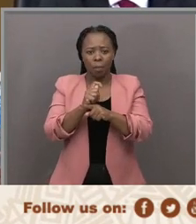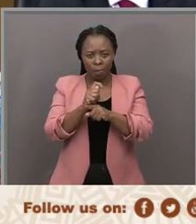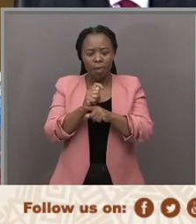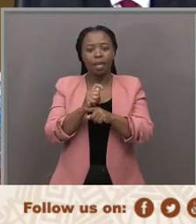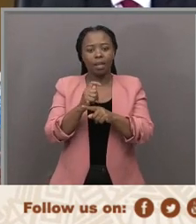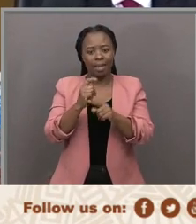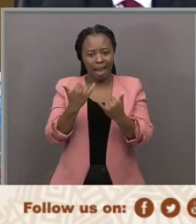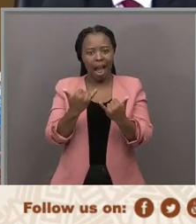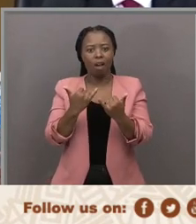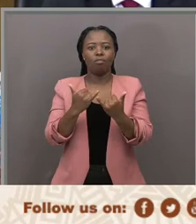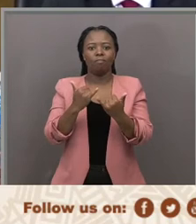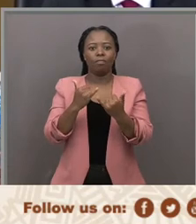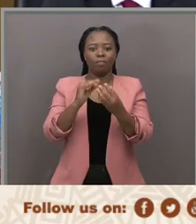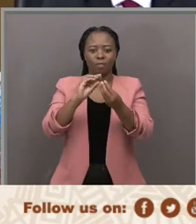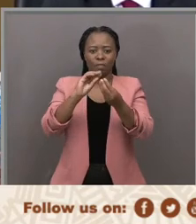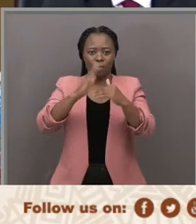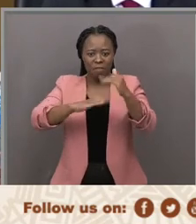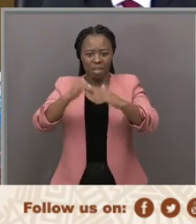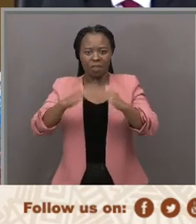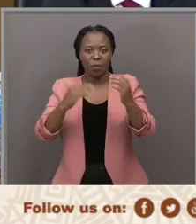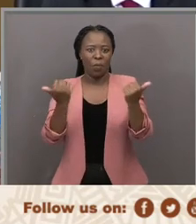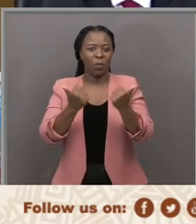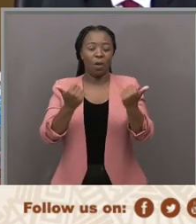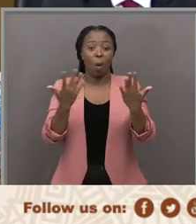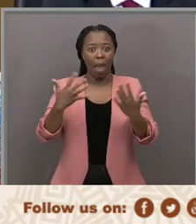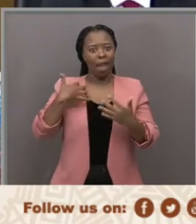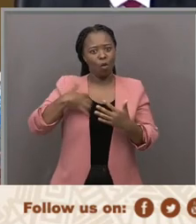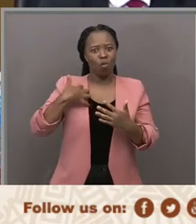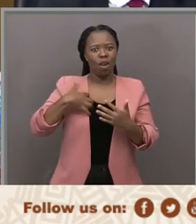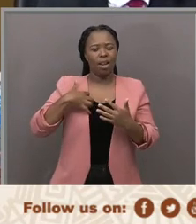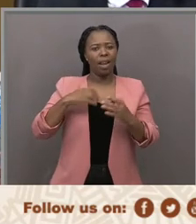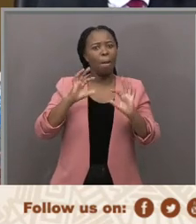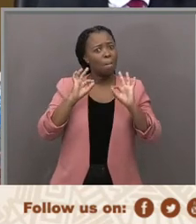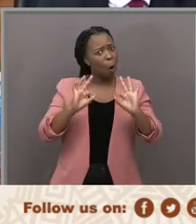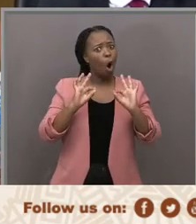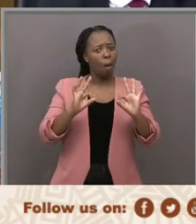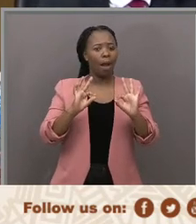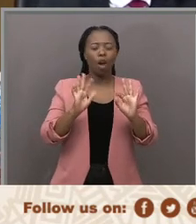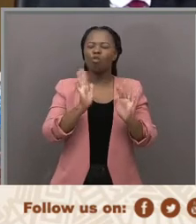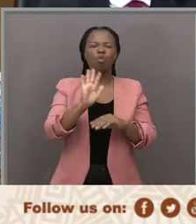built in Ekurhuleni in South Africa. Proper ones, not the ones that